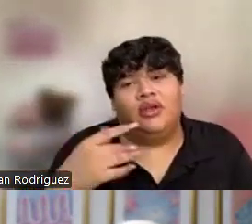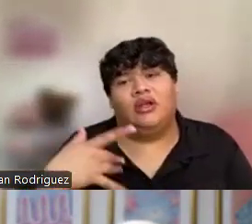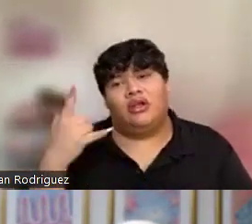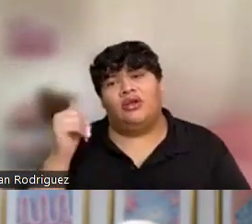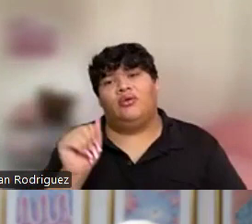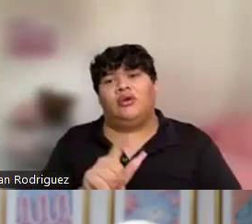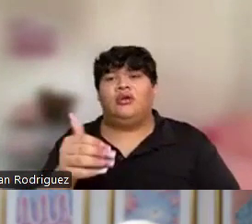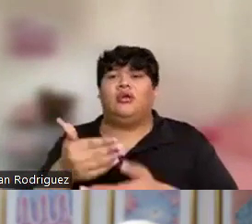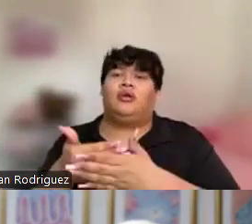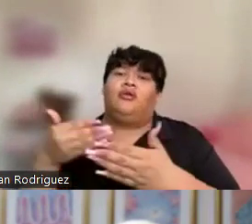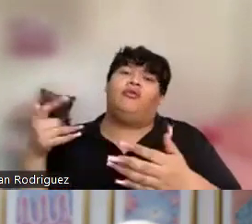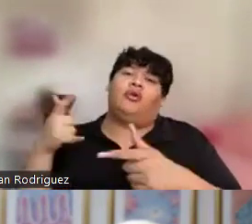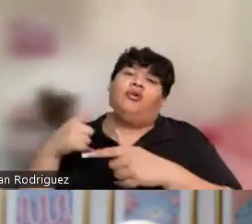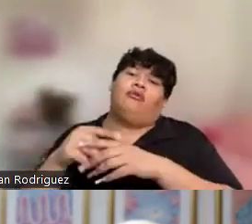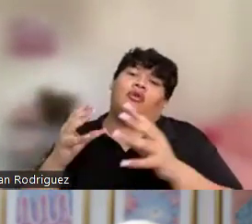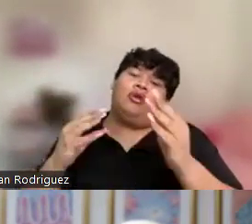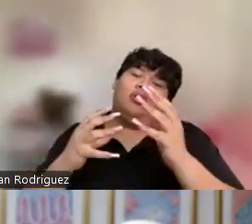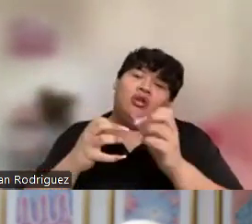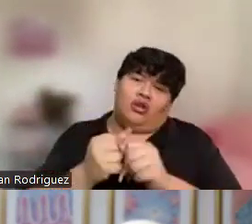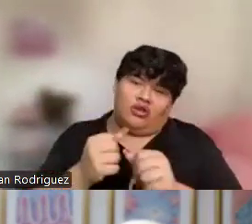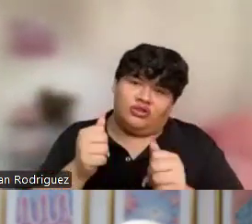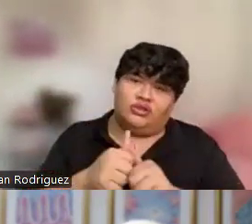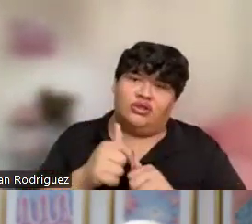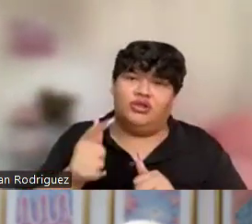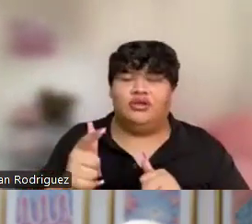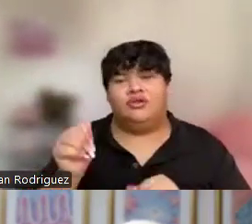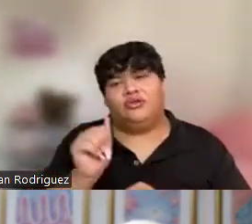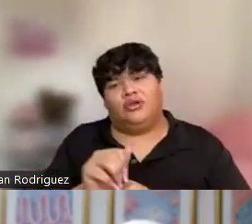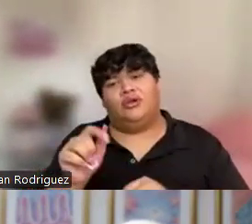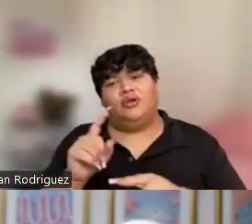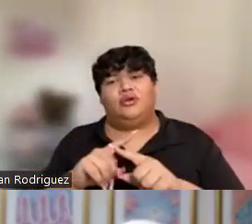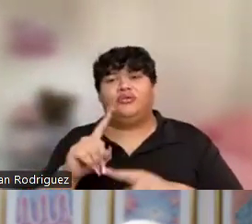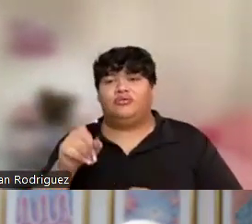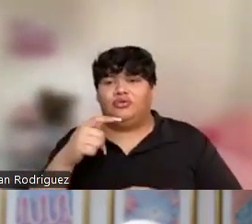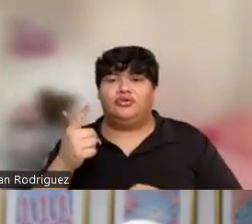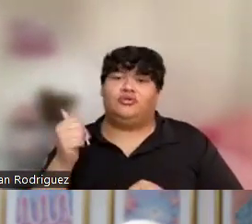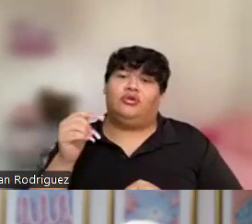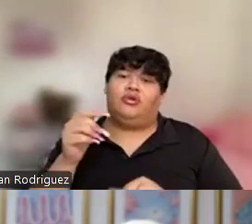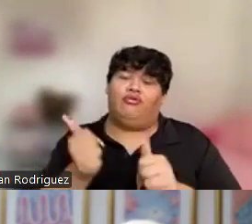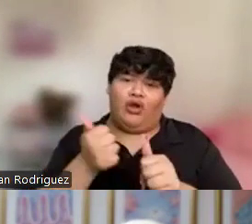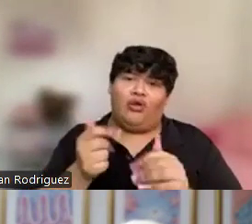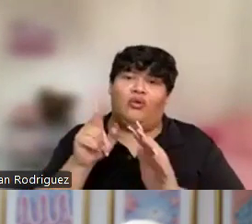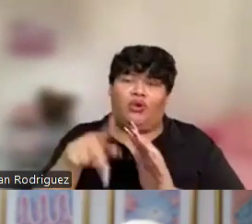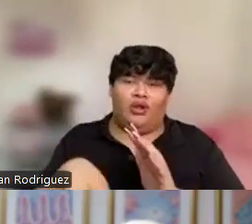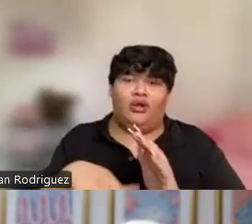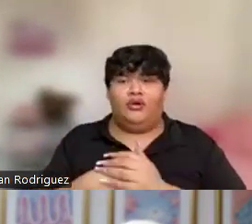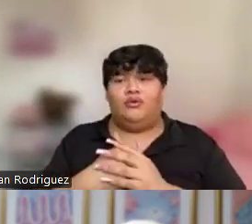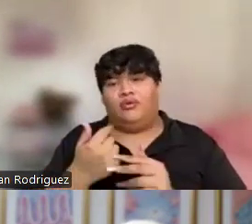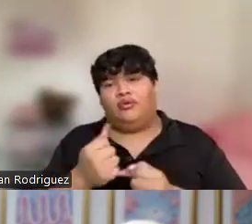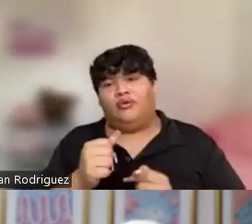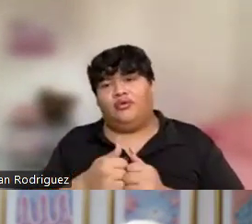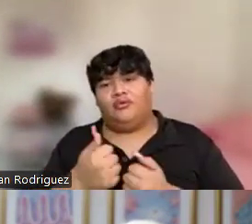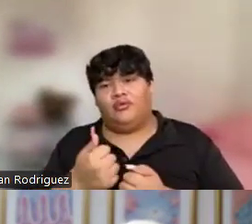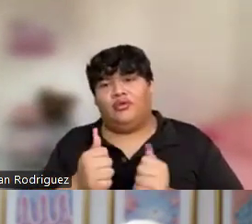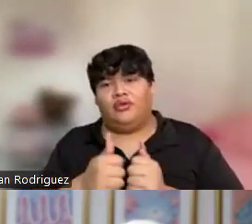before launching the dementia care, we are trying to address those things, but I think we should do a follow-up. I'm not sure who